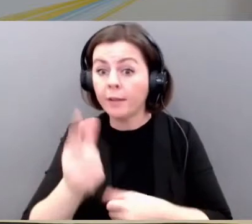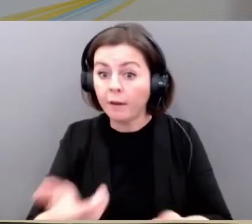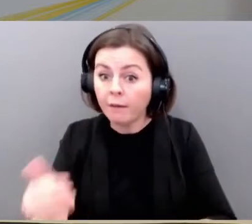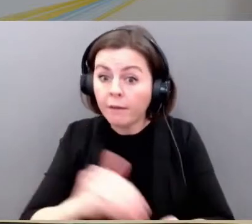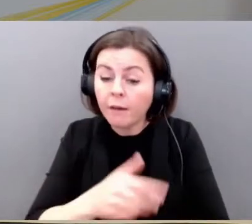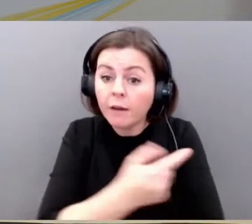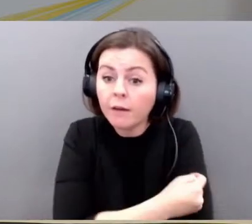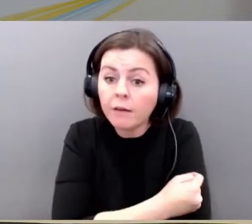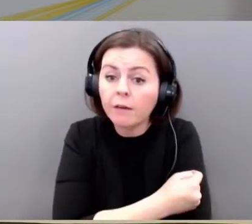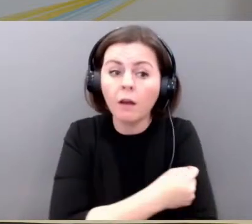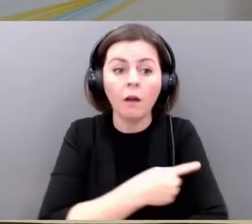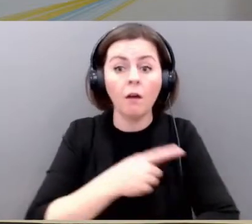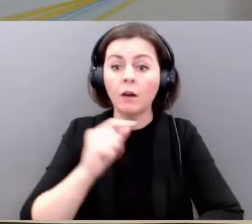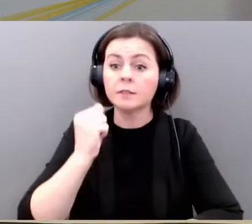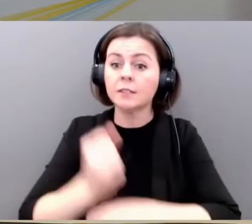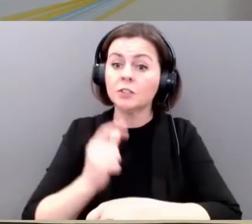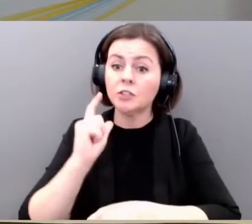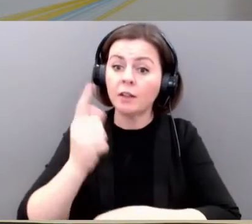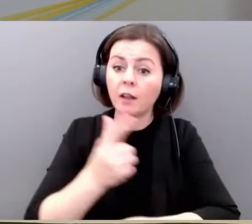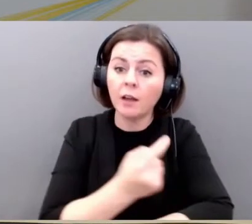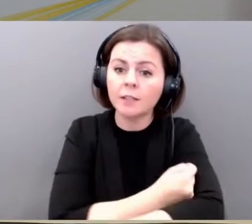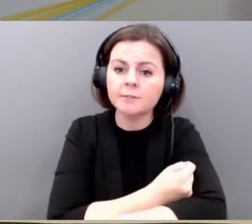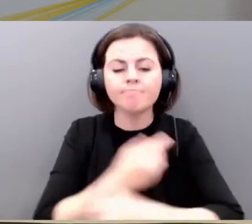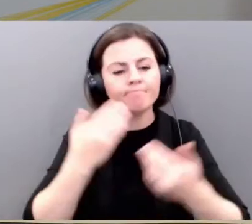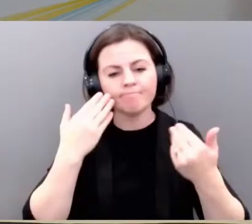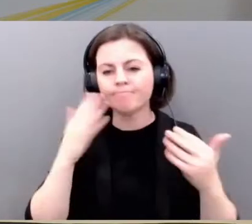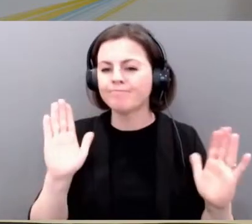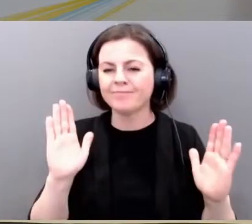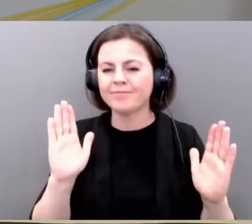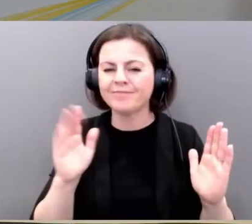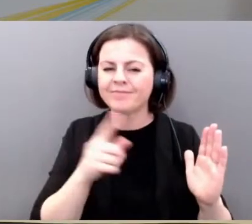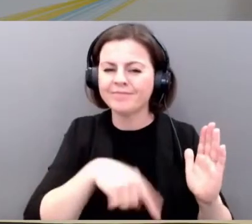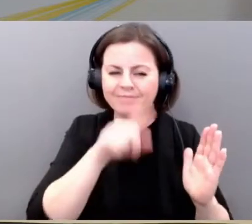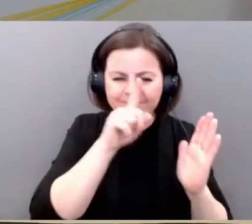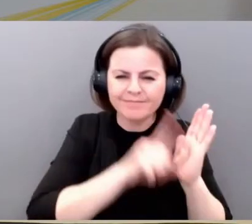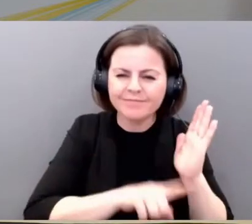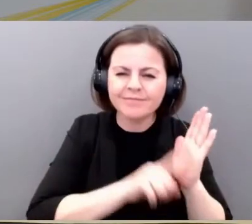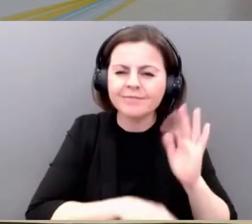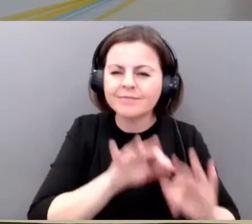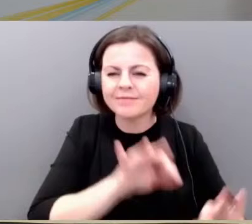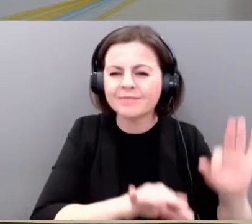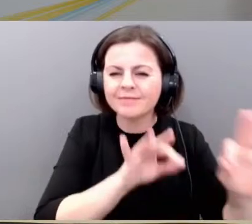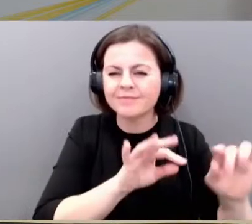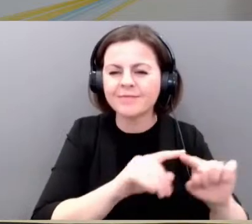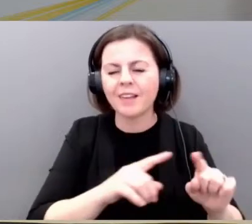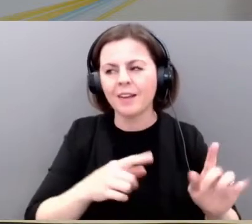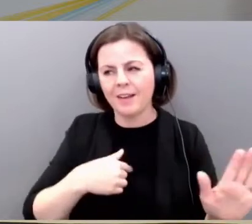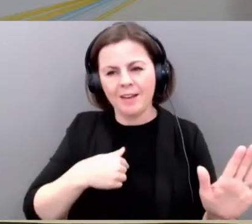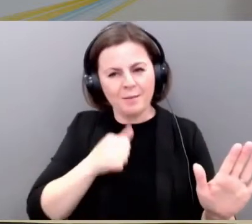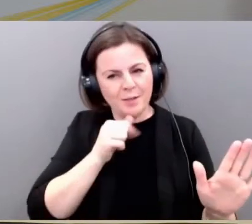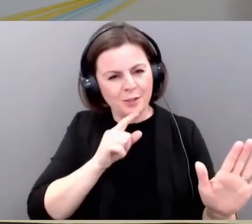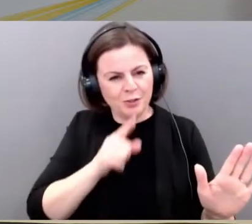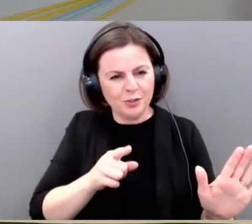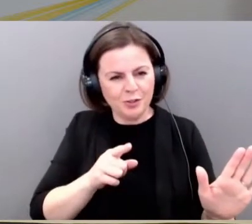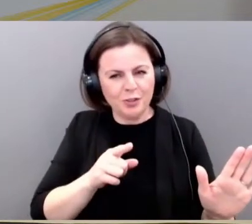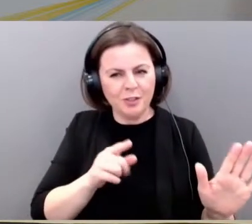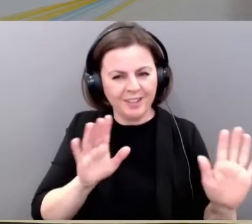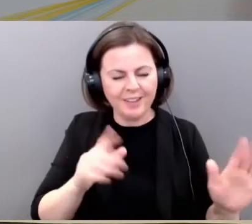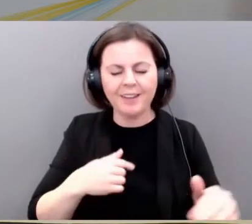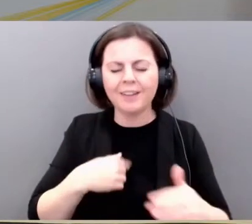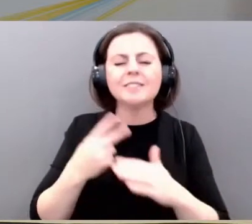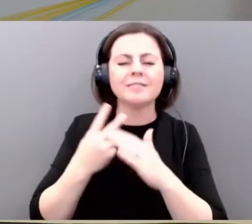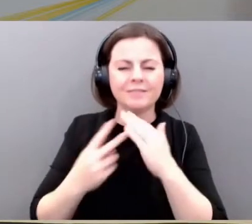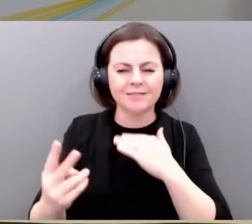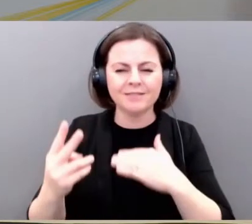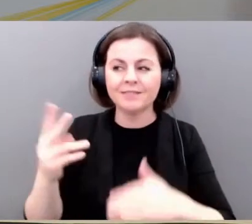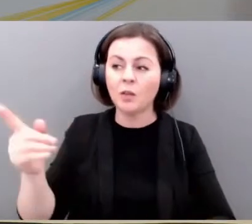determined. I will say that, and I may get asked this at some point, will I get